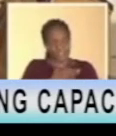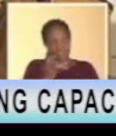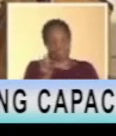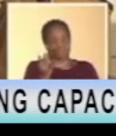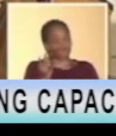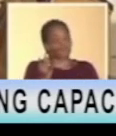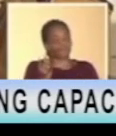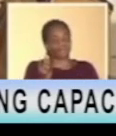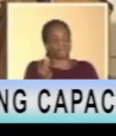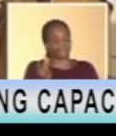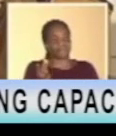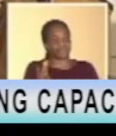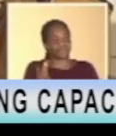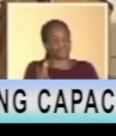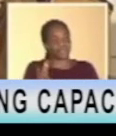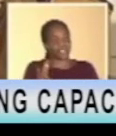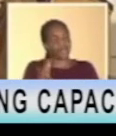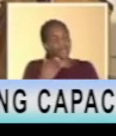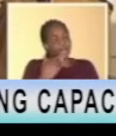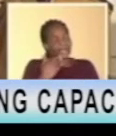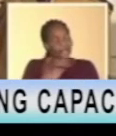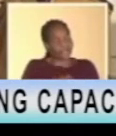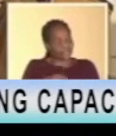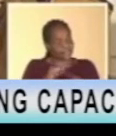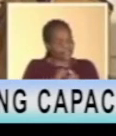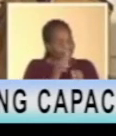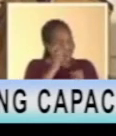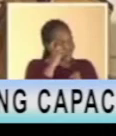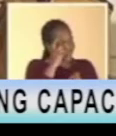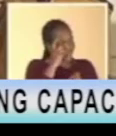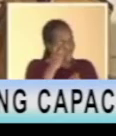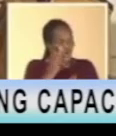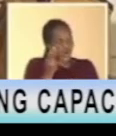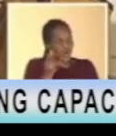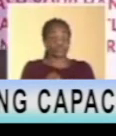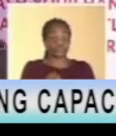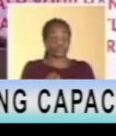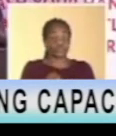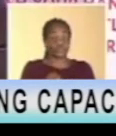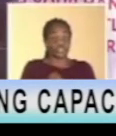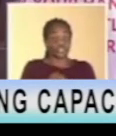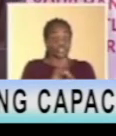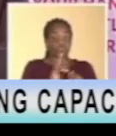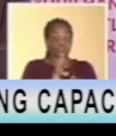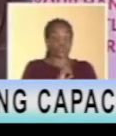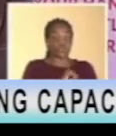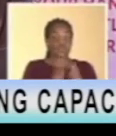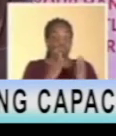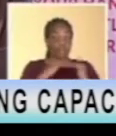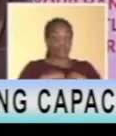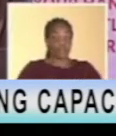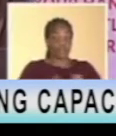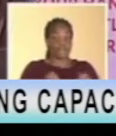symptoms. In summary, cumulative confirmed cases now stand at